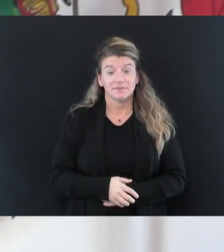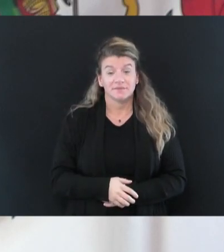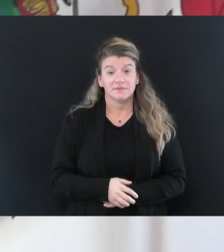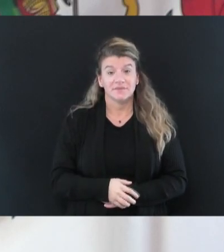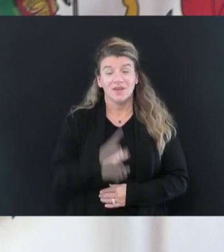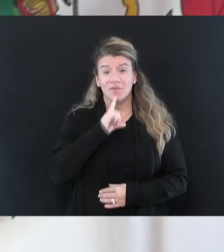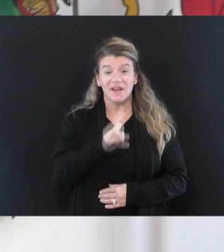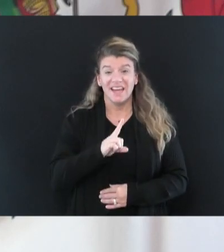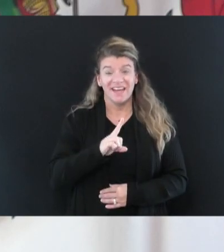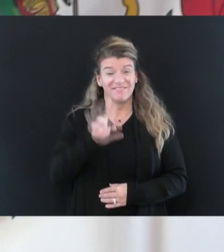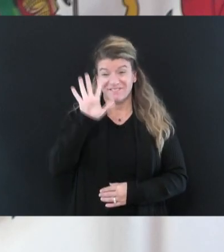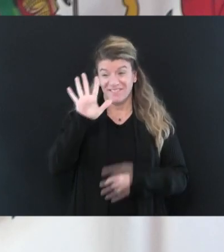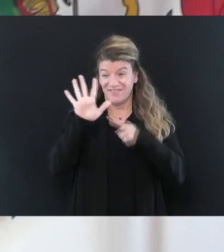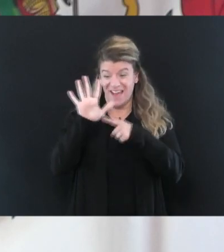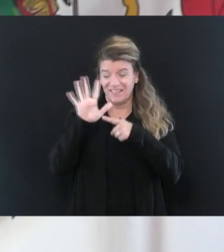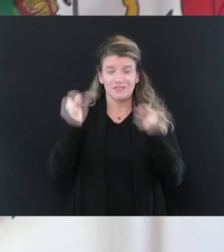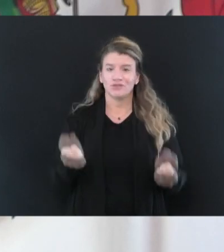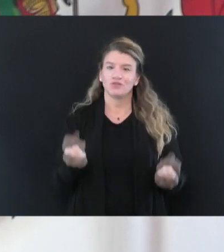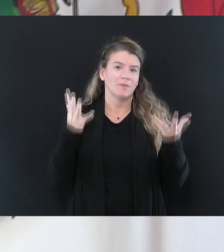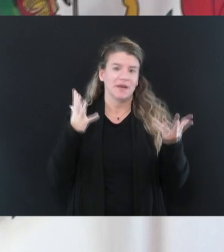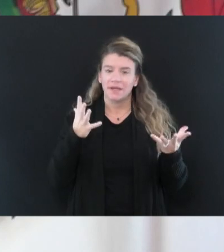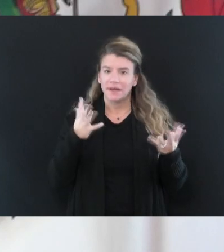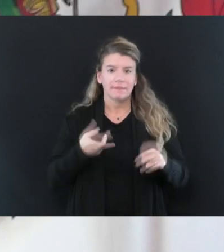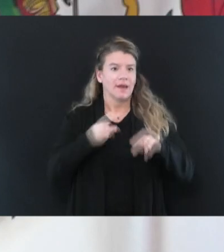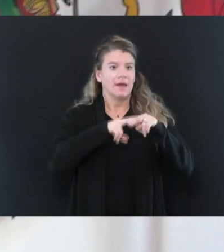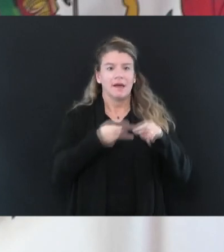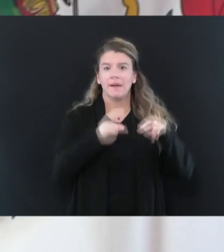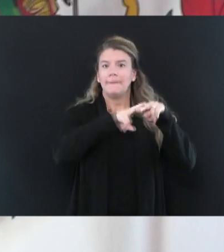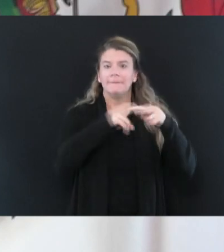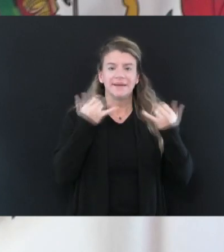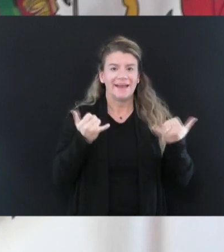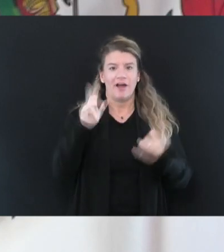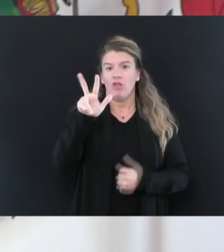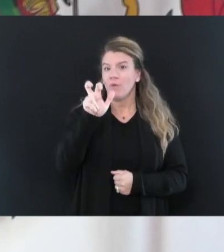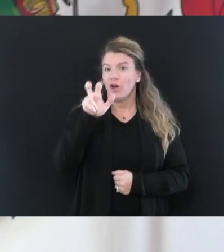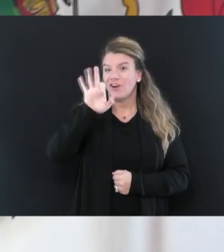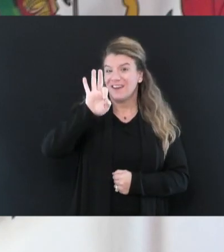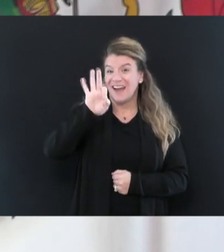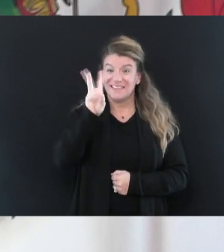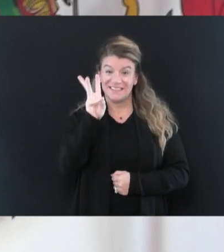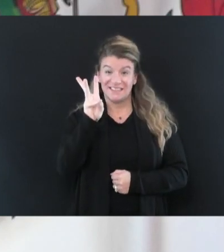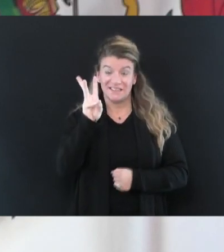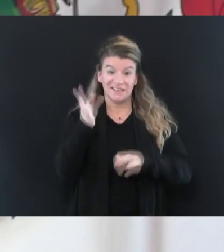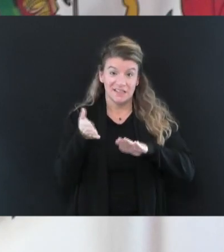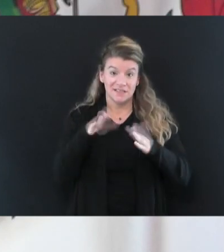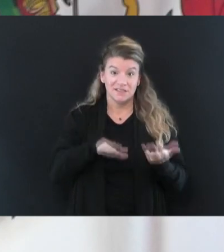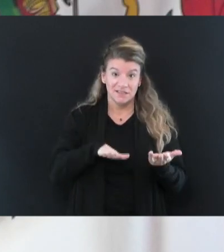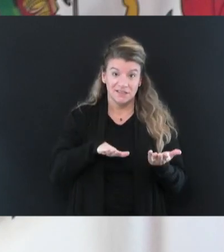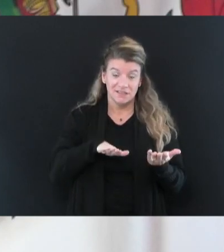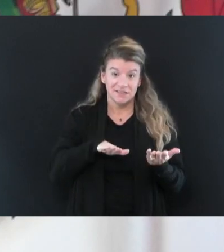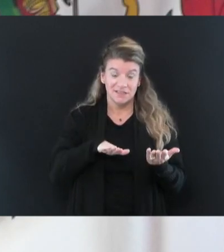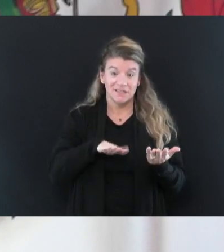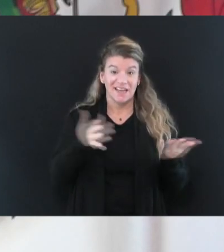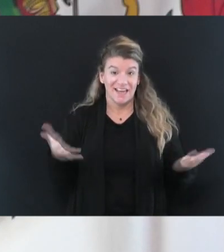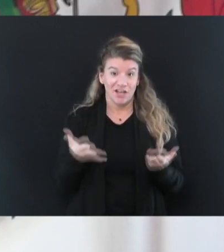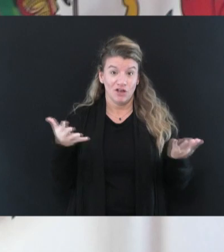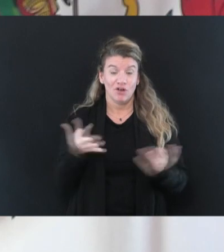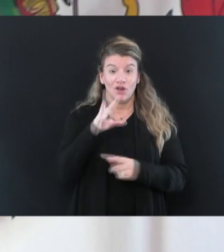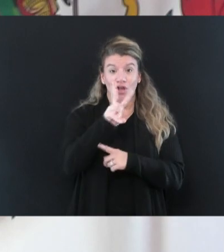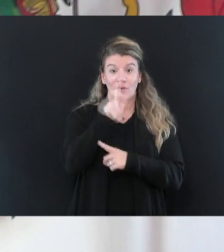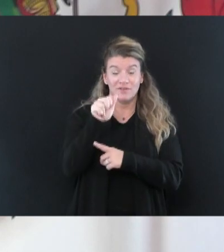it's just 5 too many. It's just all there is to it. We're up to 396 deaths in West